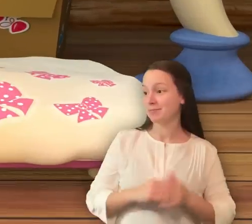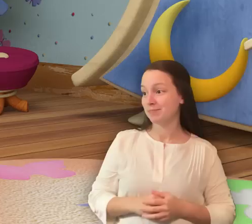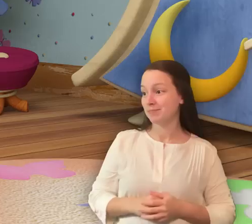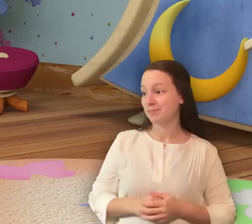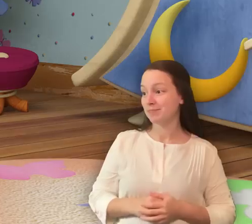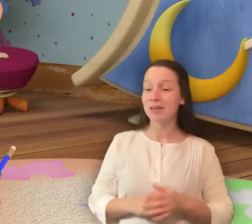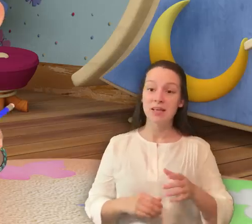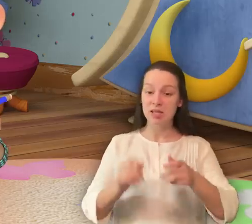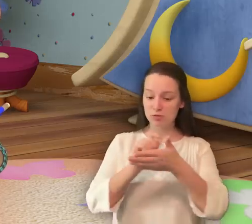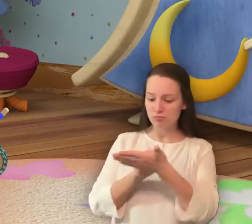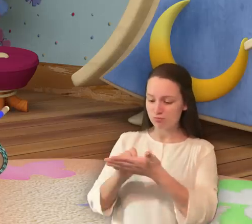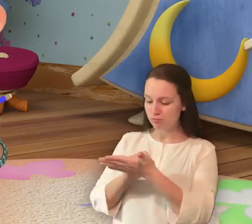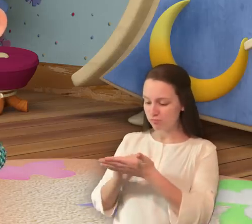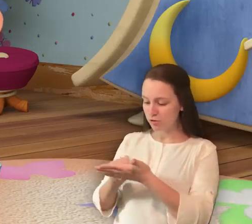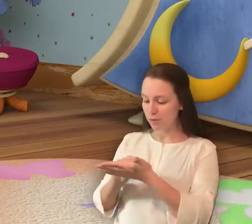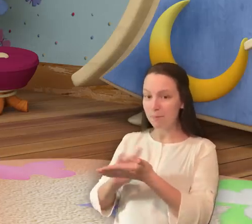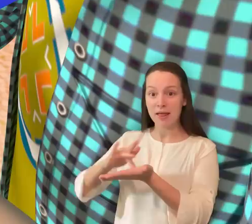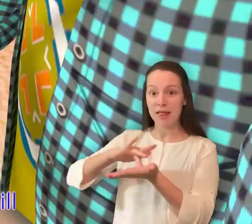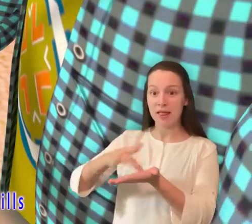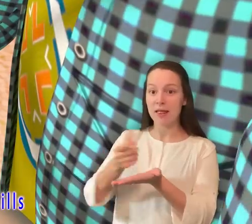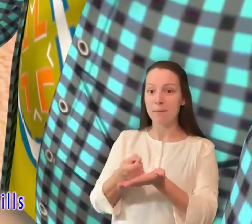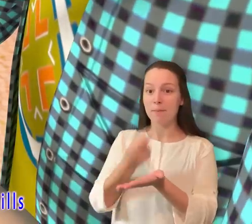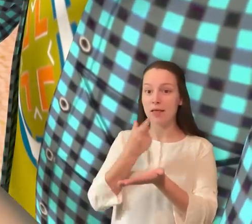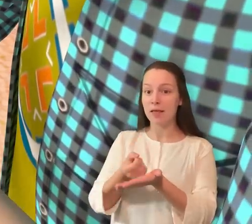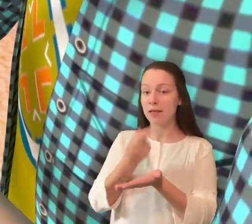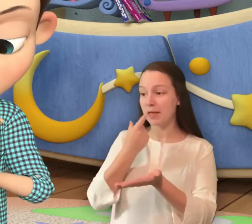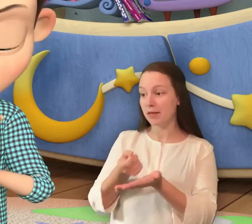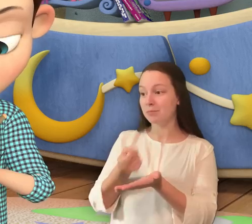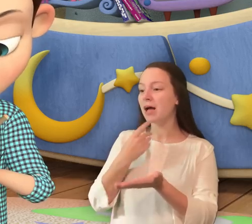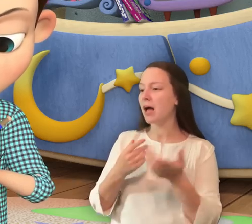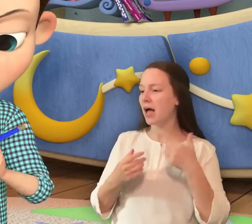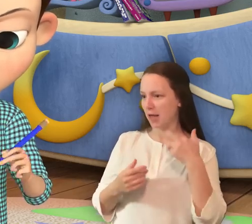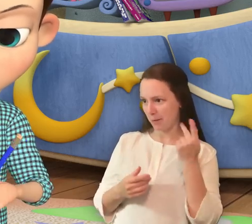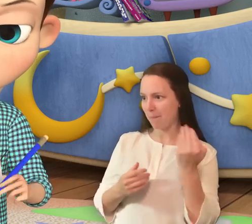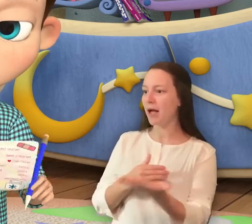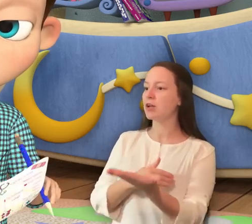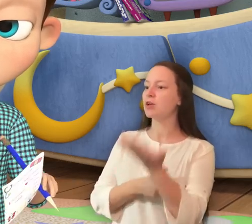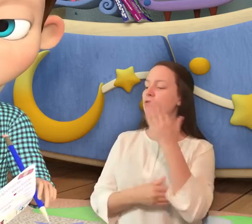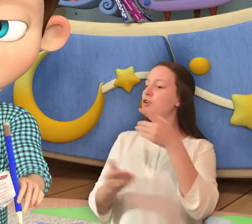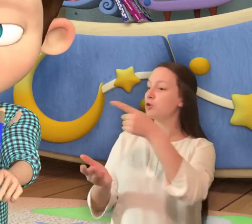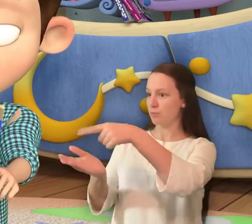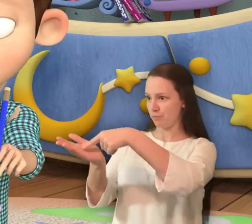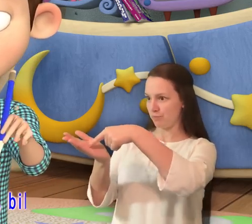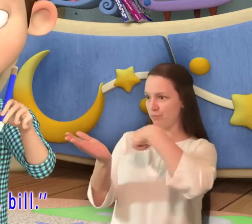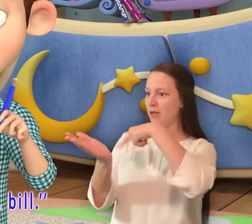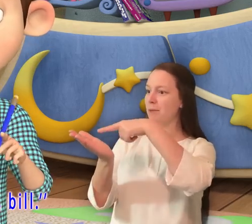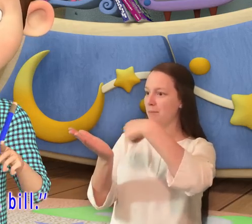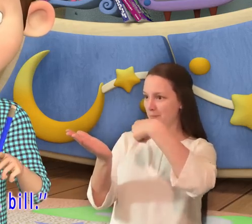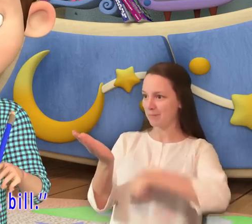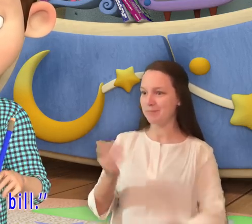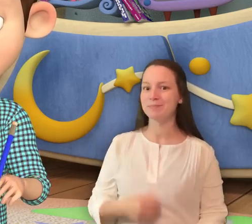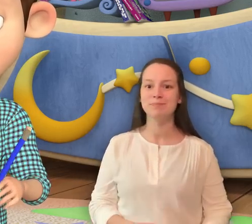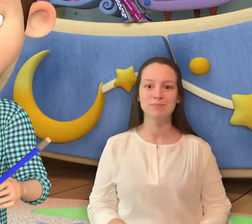bed he wrote on a paper for some pills pills pills I'll be back in the morning with my